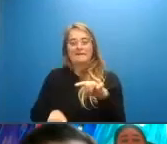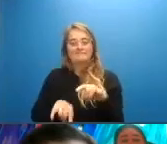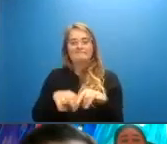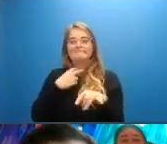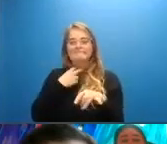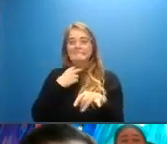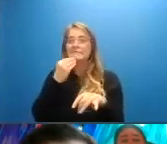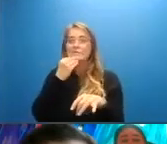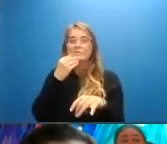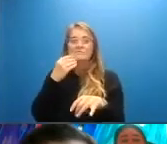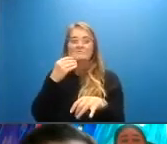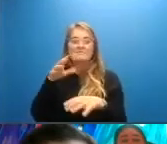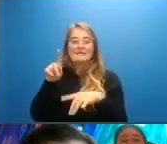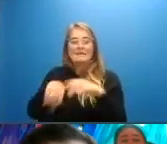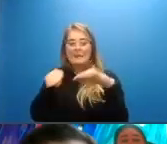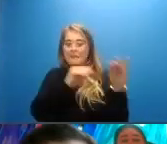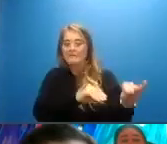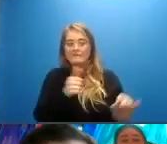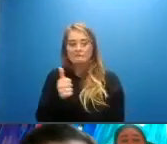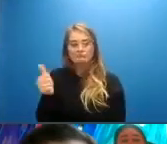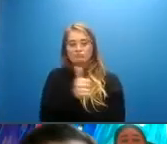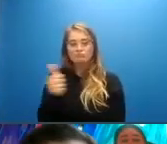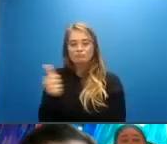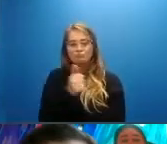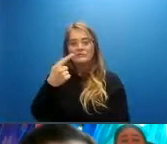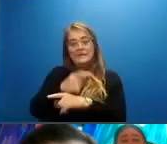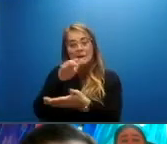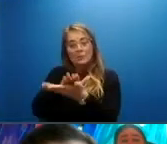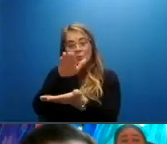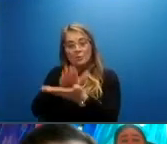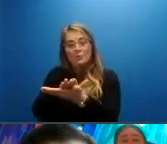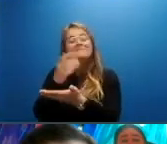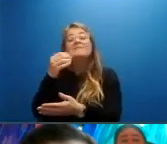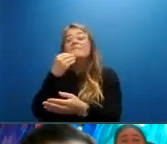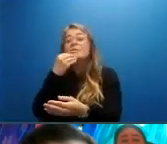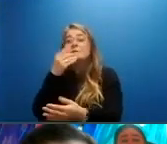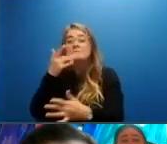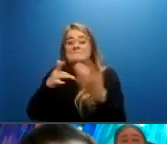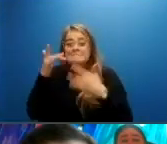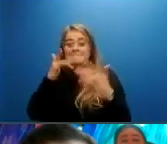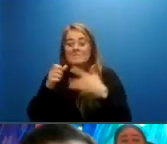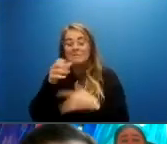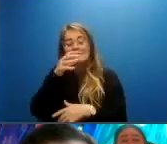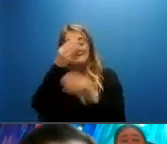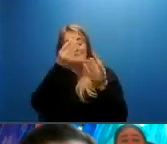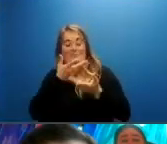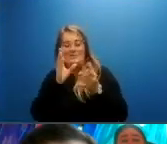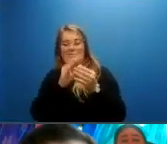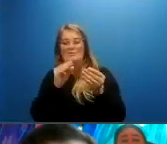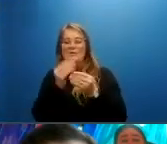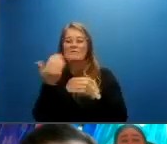food. And I remember my dad telling me that he used to have to